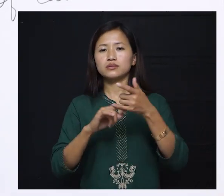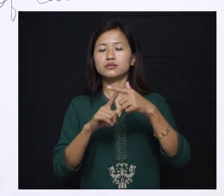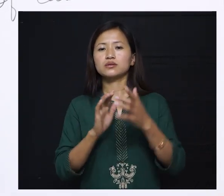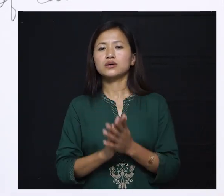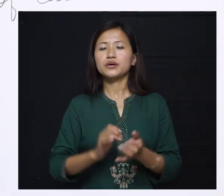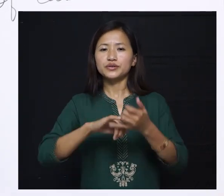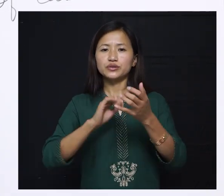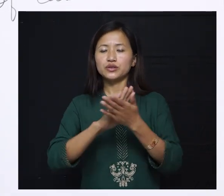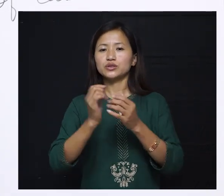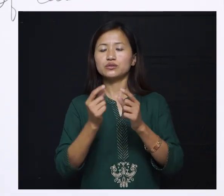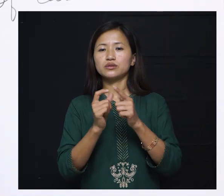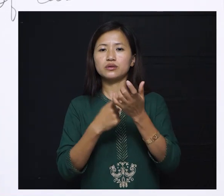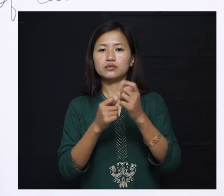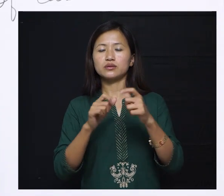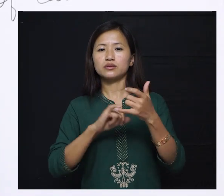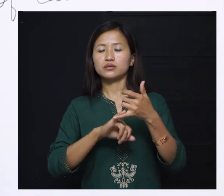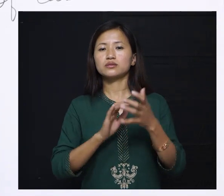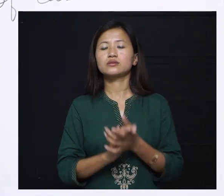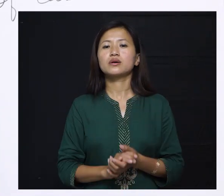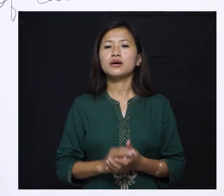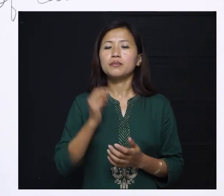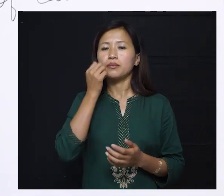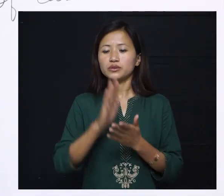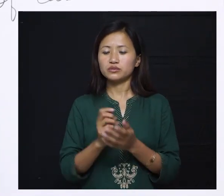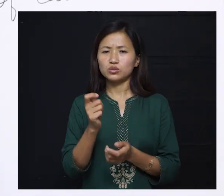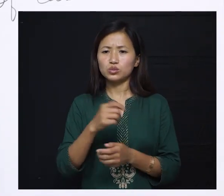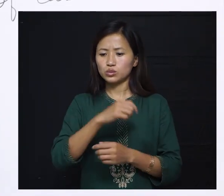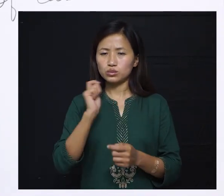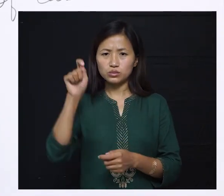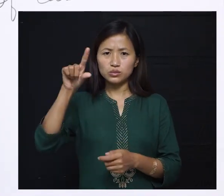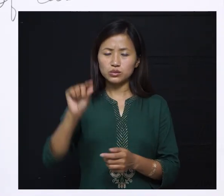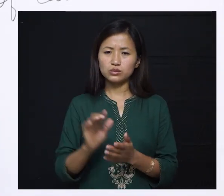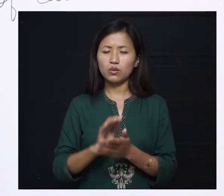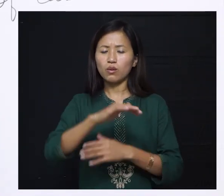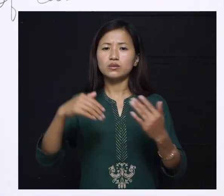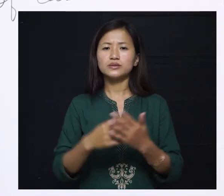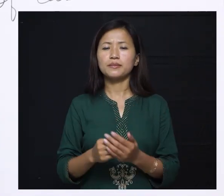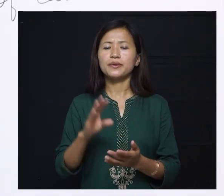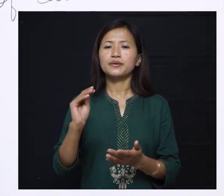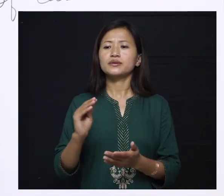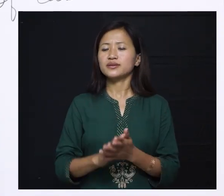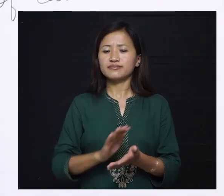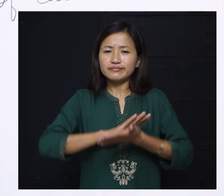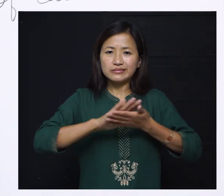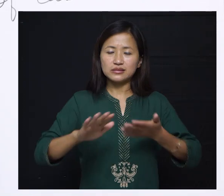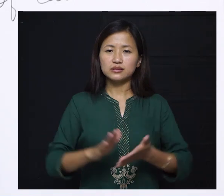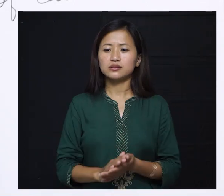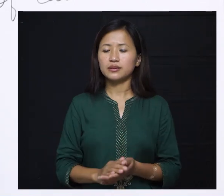is the Shudras, they were meant to do all the manual works, like from cleaning the public toilets